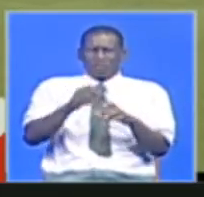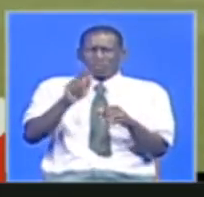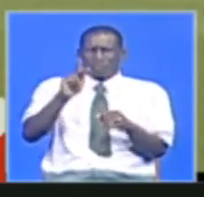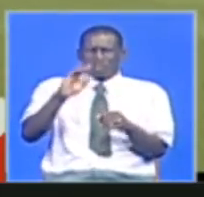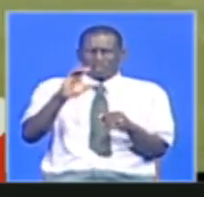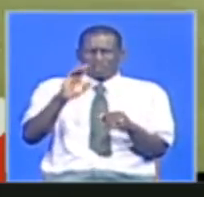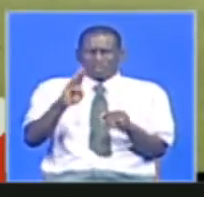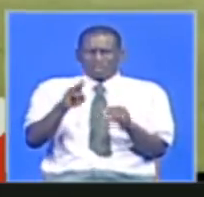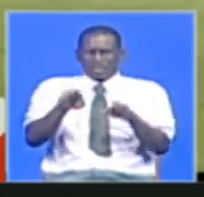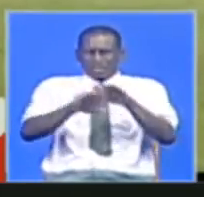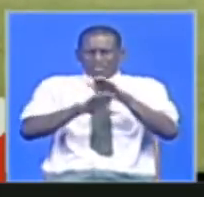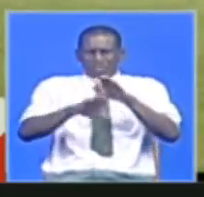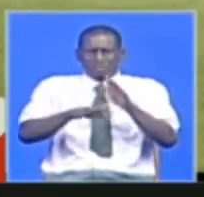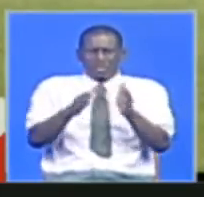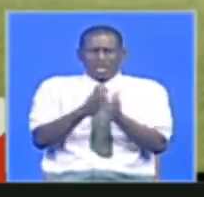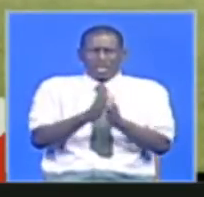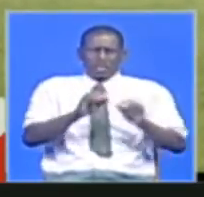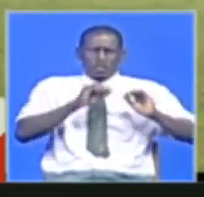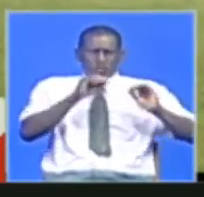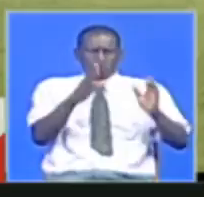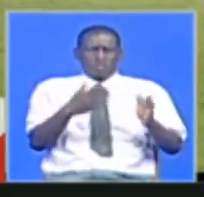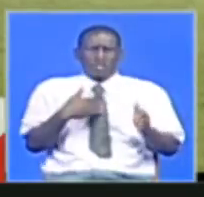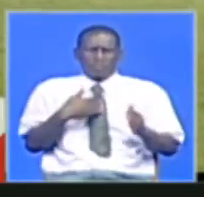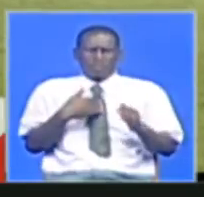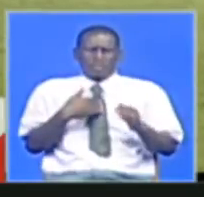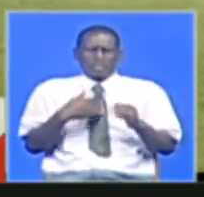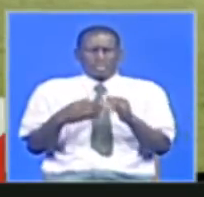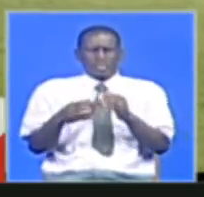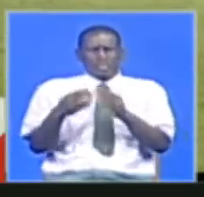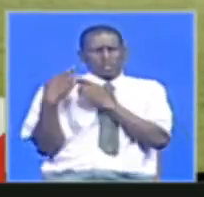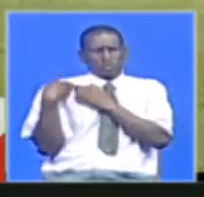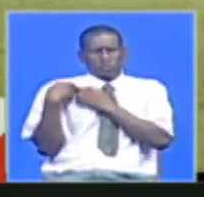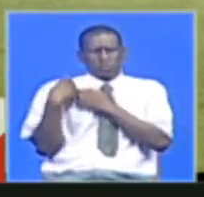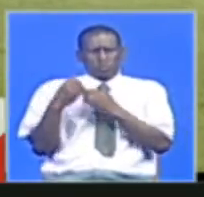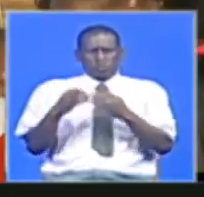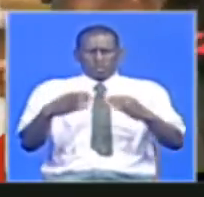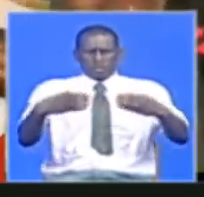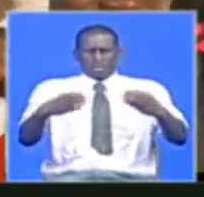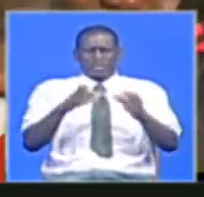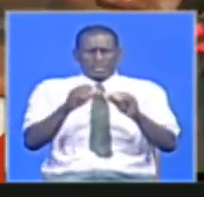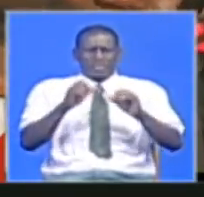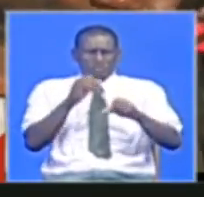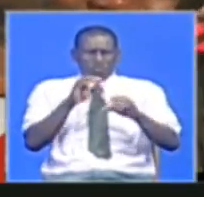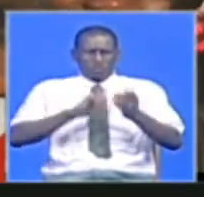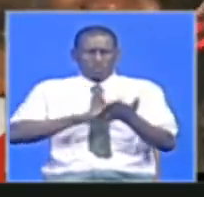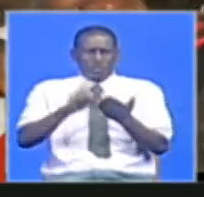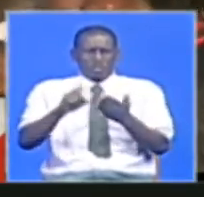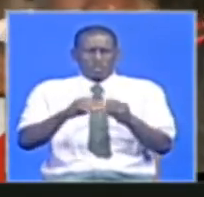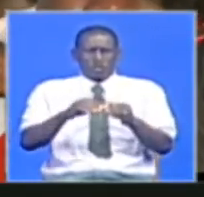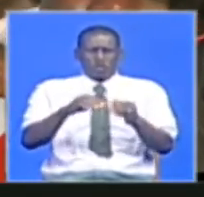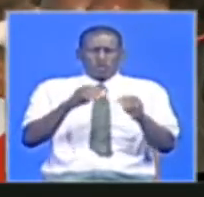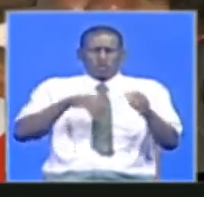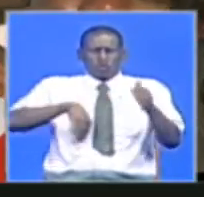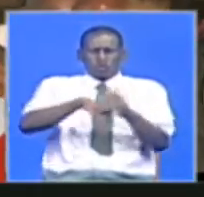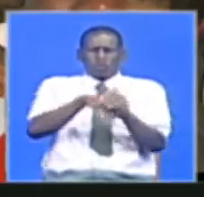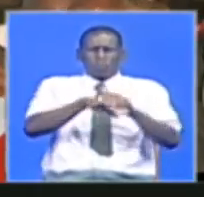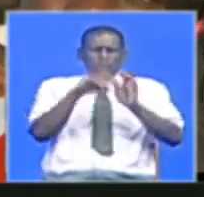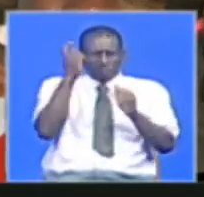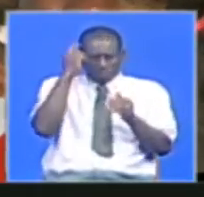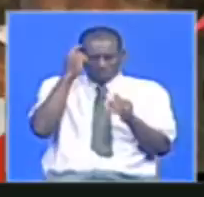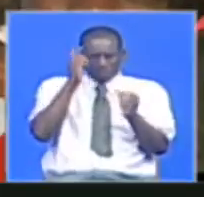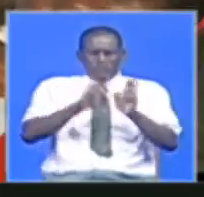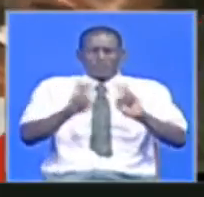his assistant, and the veteran coach has been taking his charges to class this week. Football is about mental. If you are not prepared